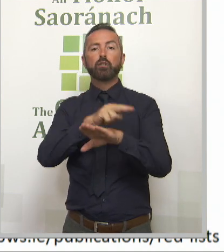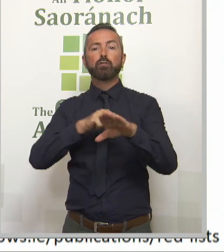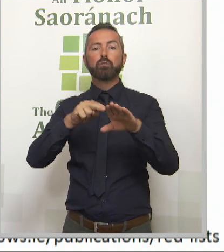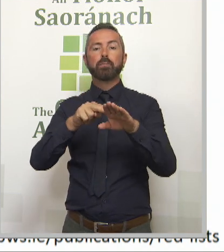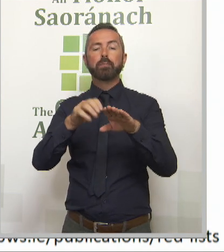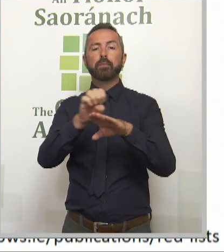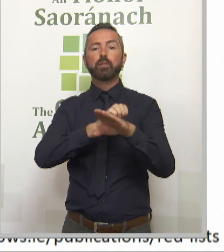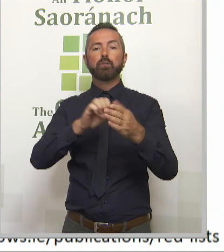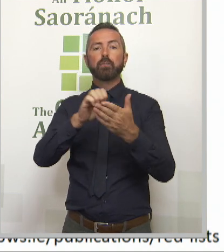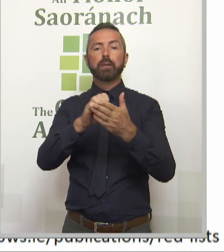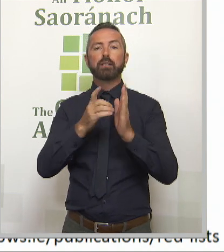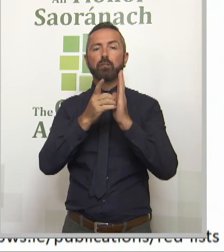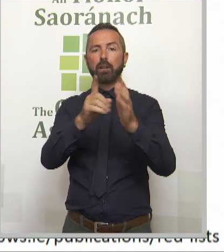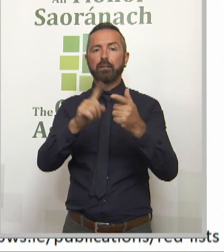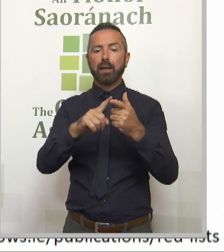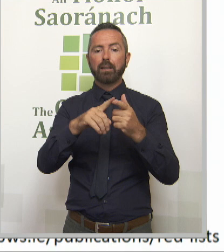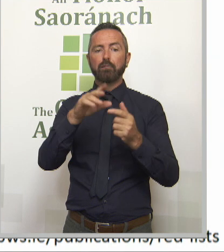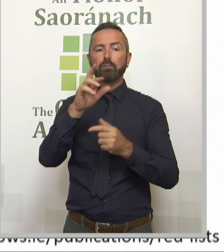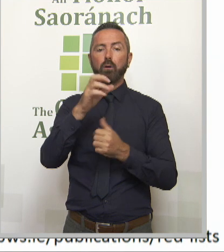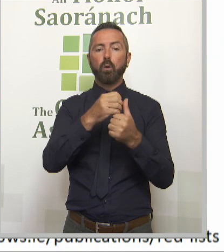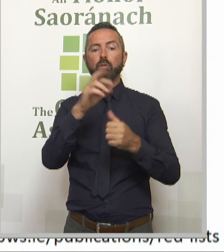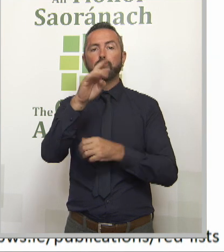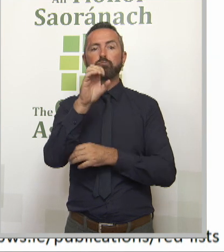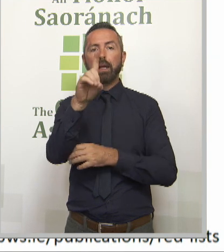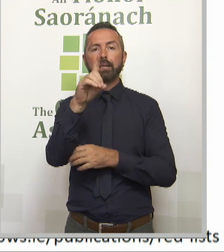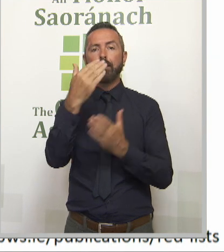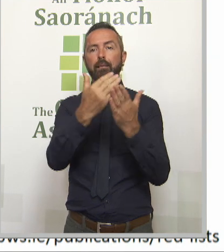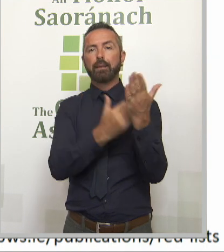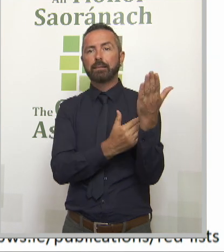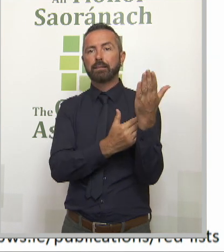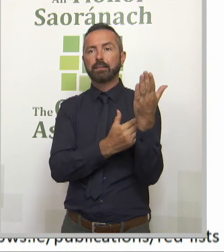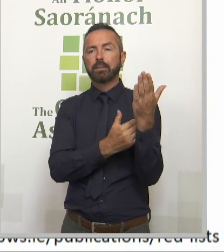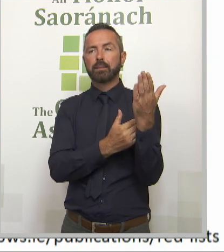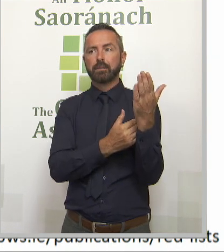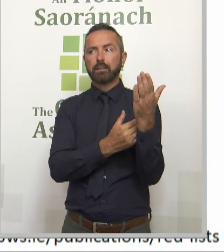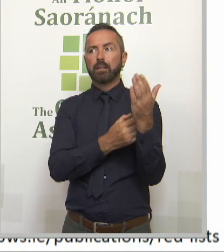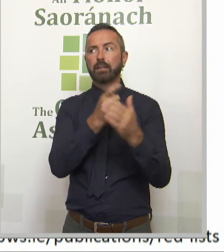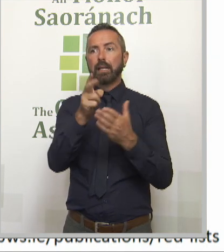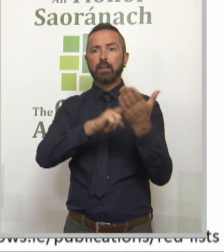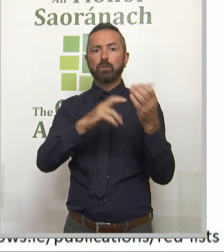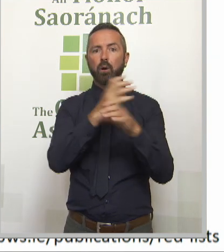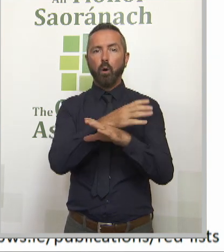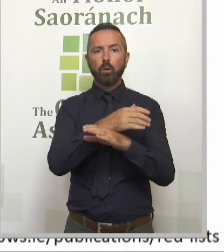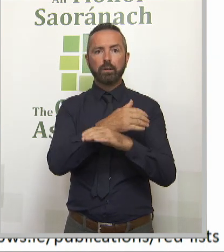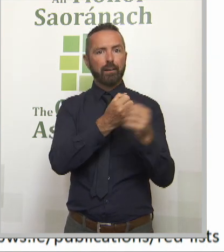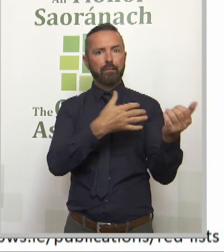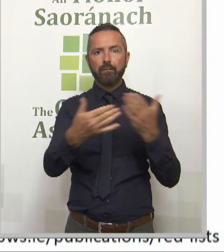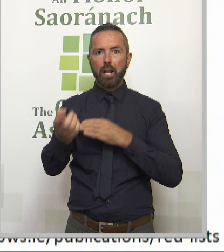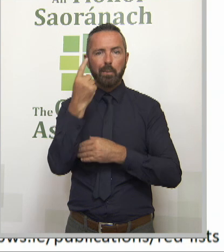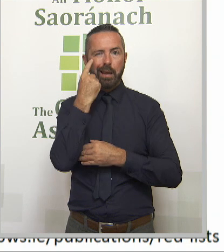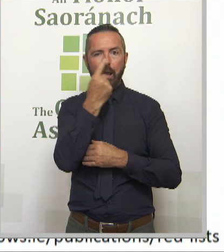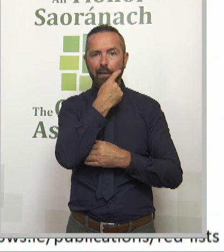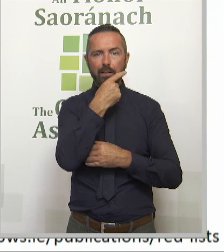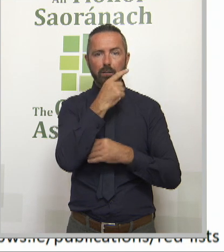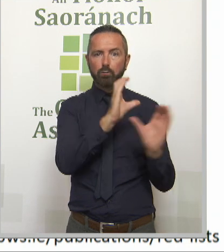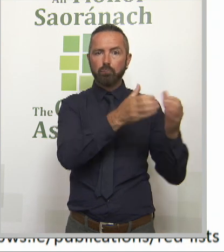through initiatives like the IUCN Red Lists. And they use all the available evidence to categorize species into